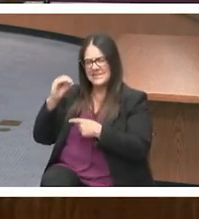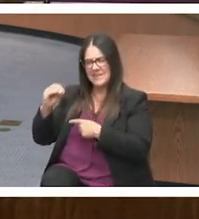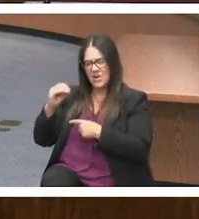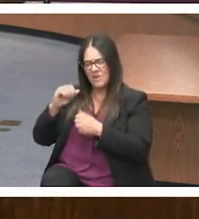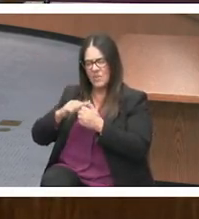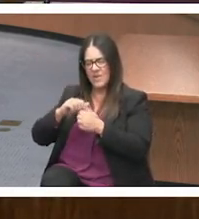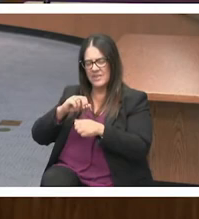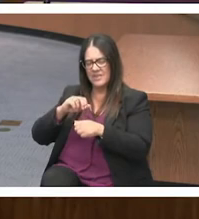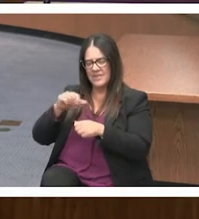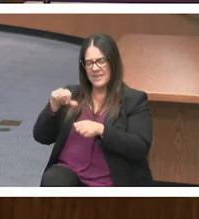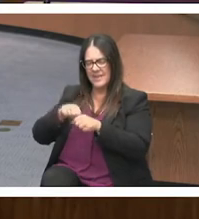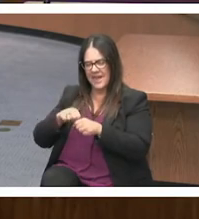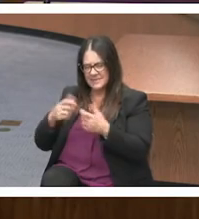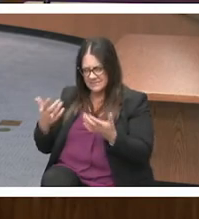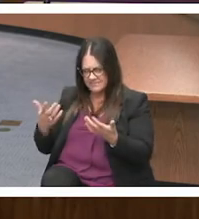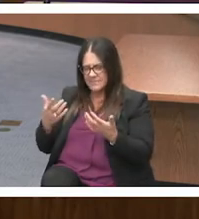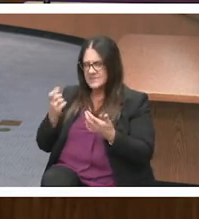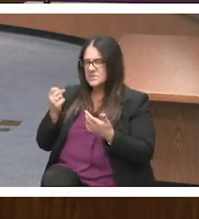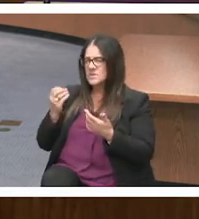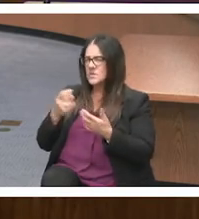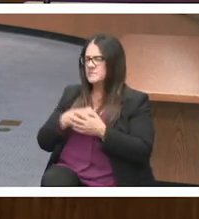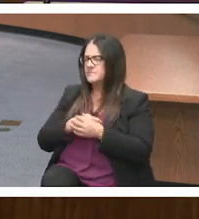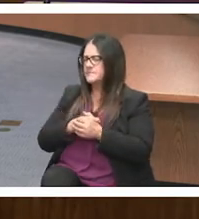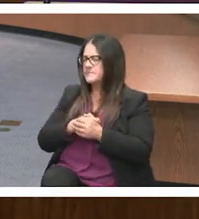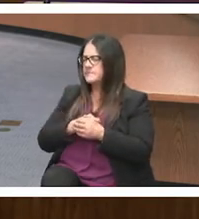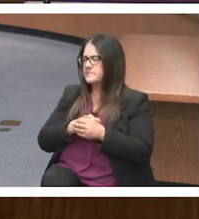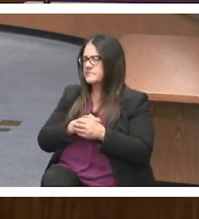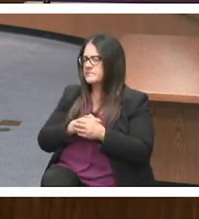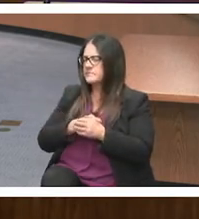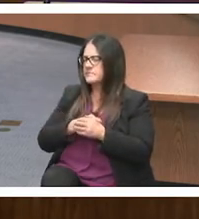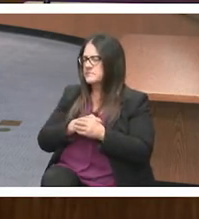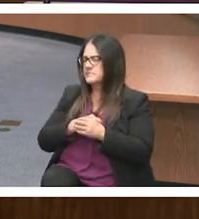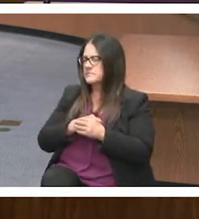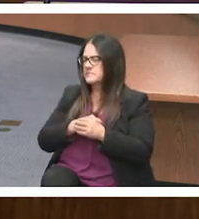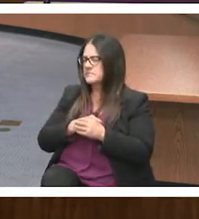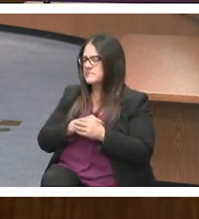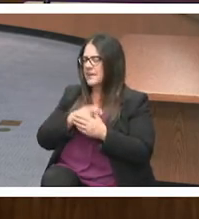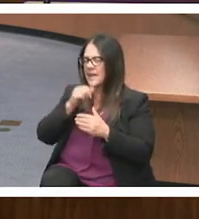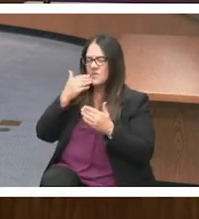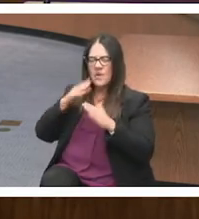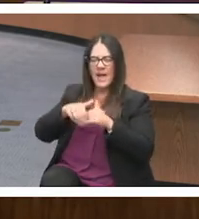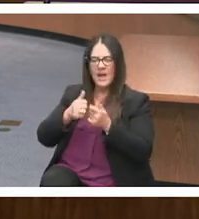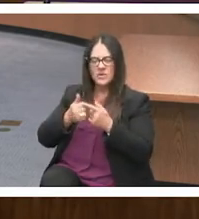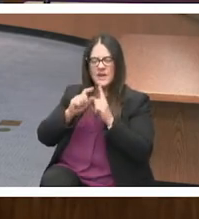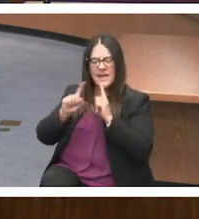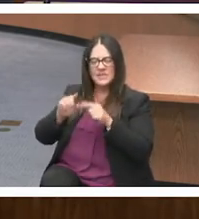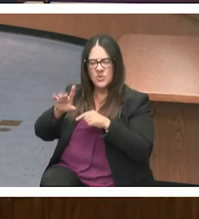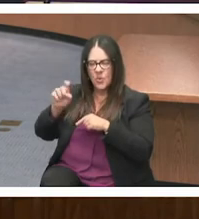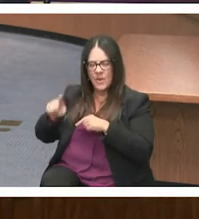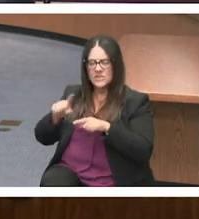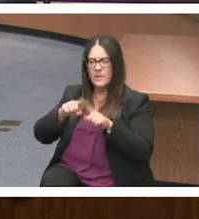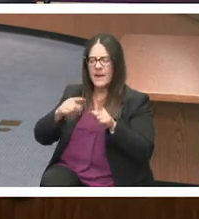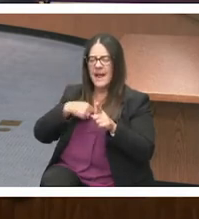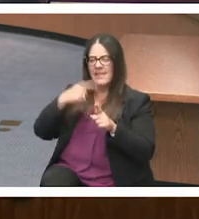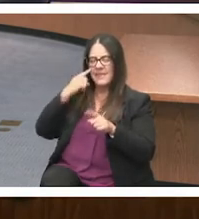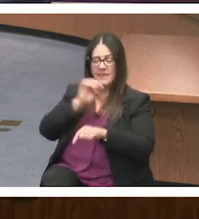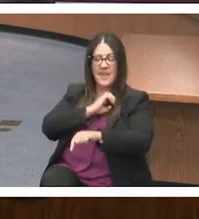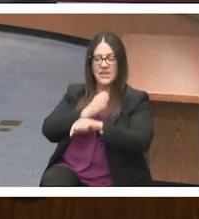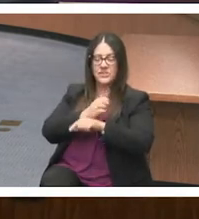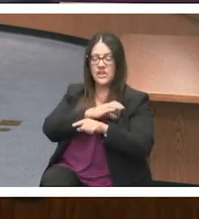think you have, this is not a punt because I don't know exactly, how I'd answer your question unequivocally, but I think the Energy